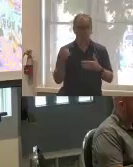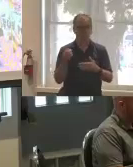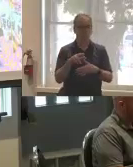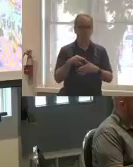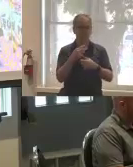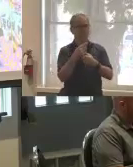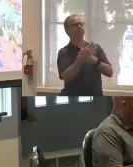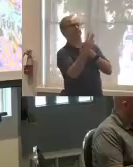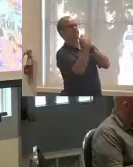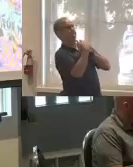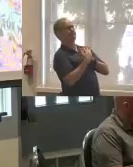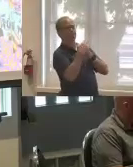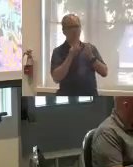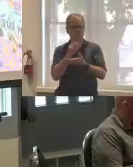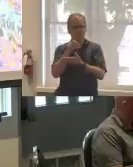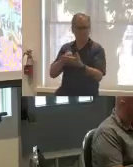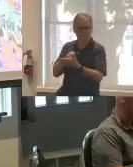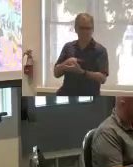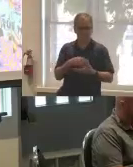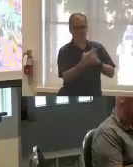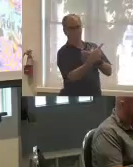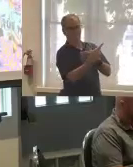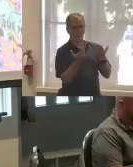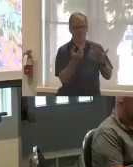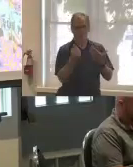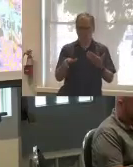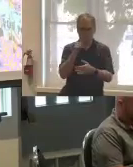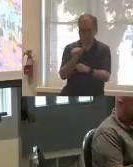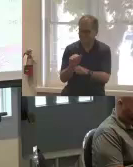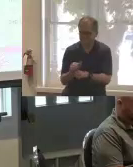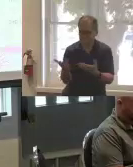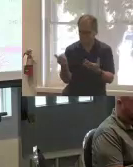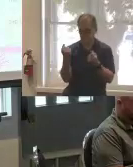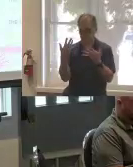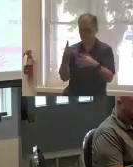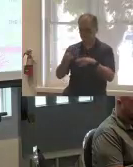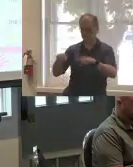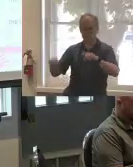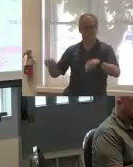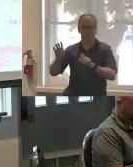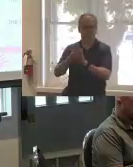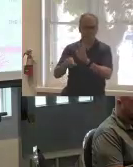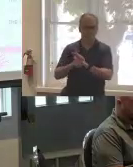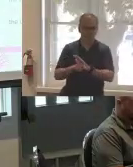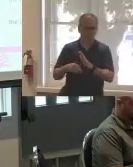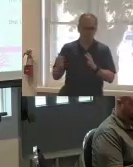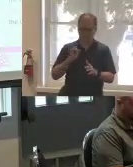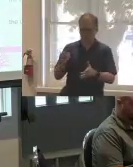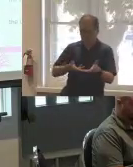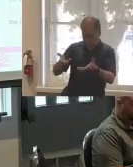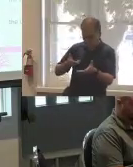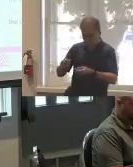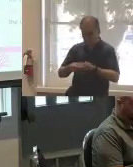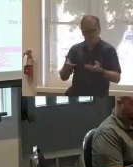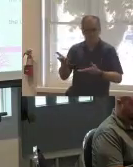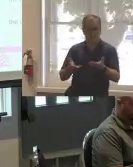discrimination, youth who experience you know, unemployment. I just want to do a really quick rundown, like not even rundown, just like